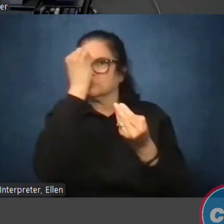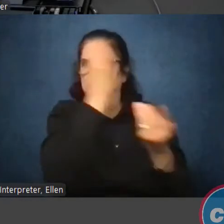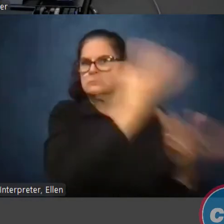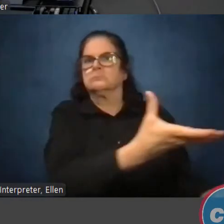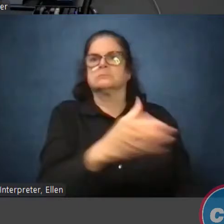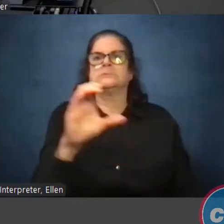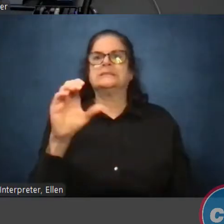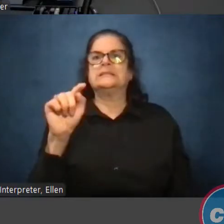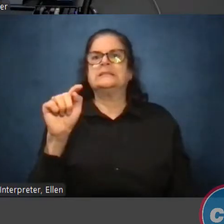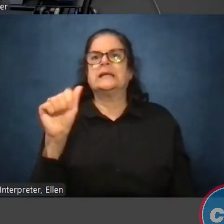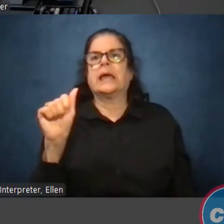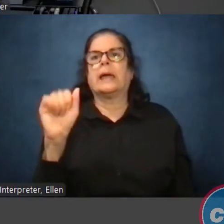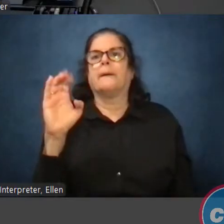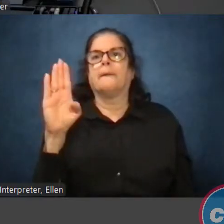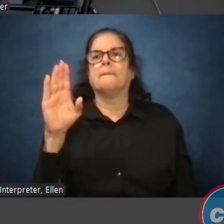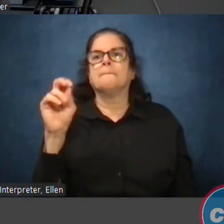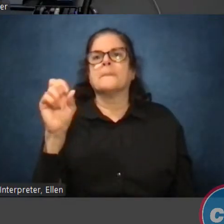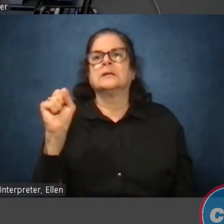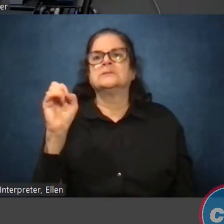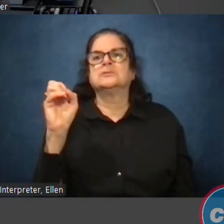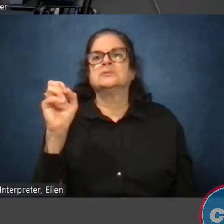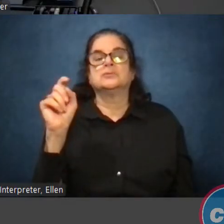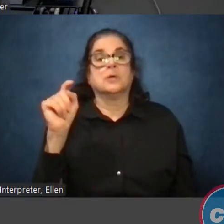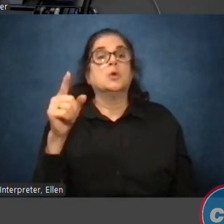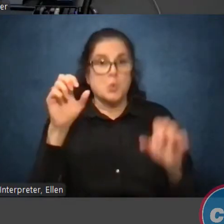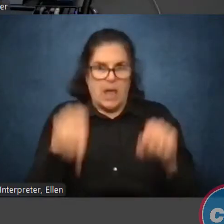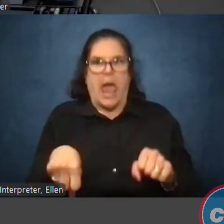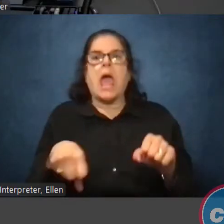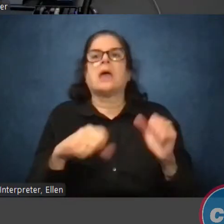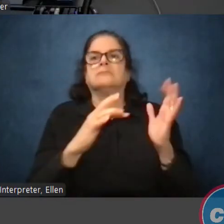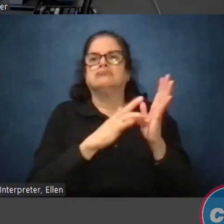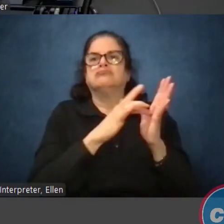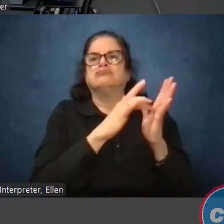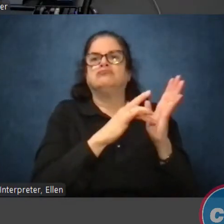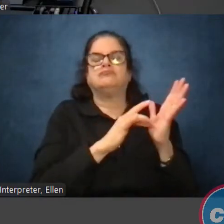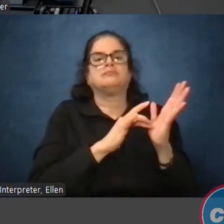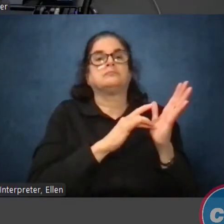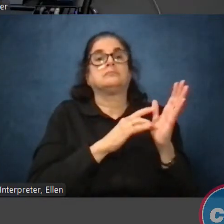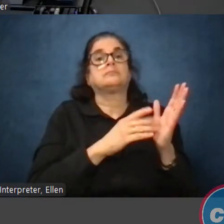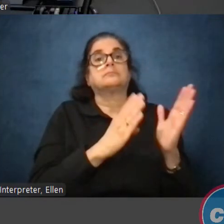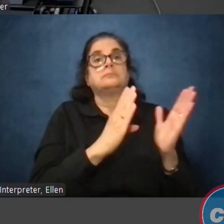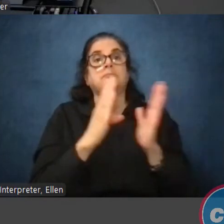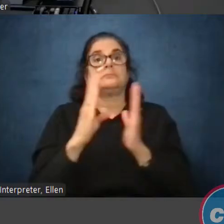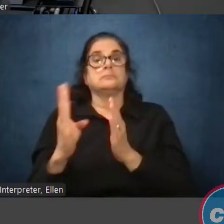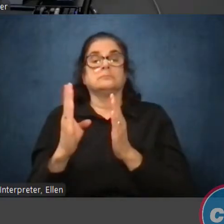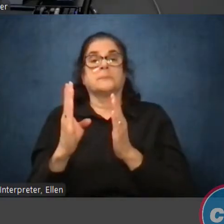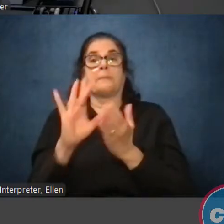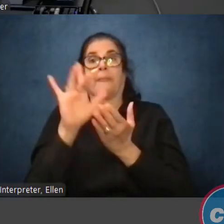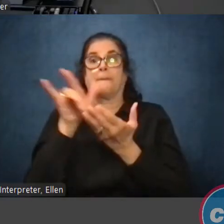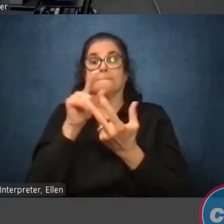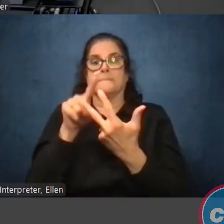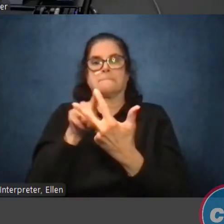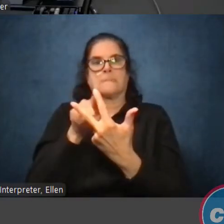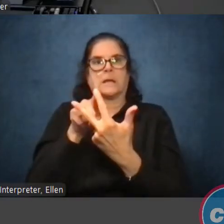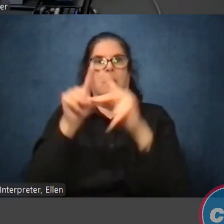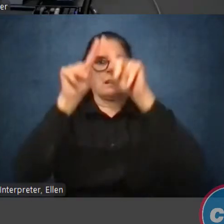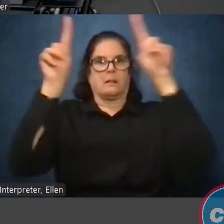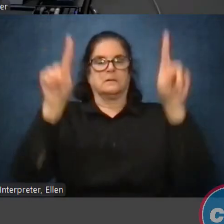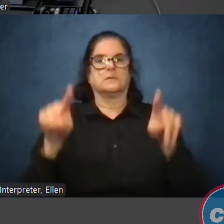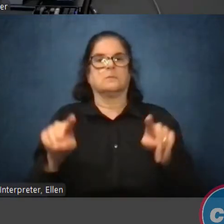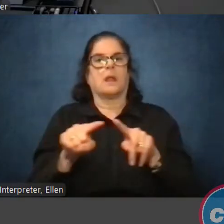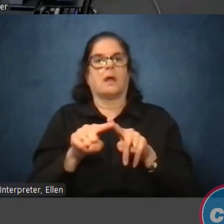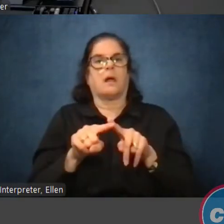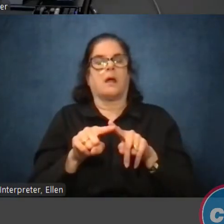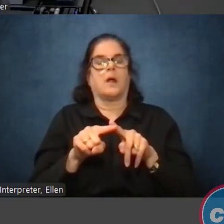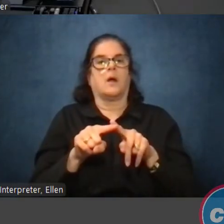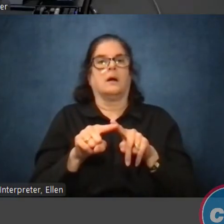CTA Bus Tracker to see the stops, you can do that. Going a little more quickly through the middle and right ones, the middle display,